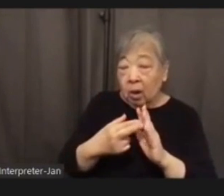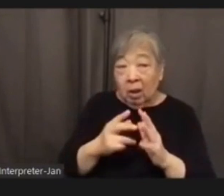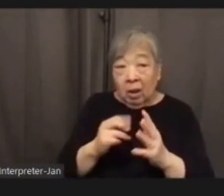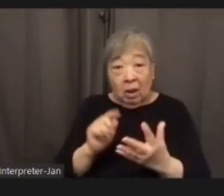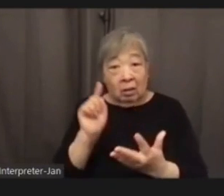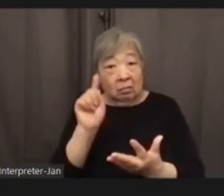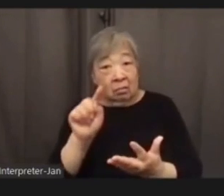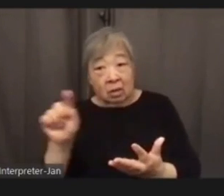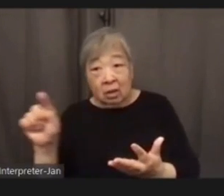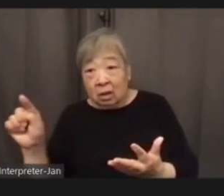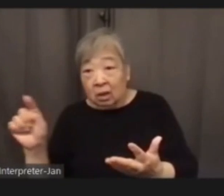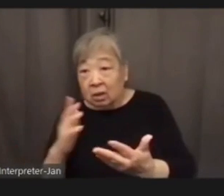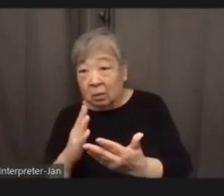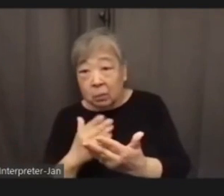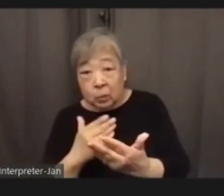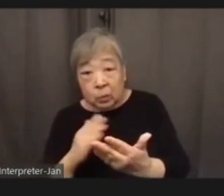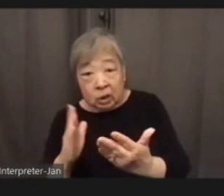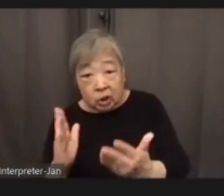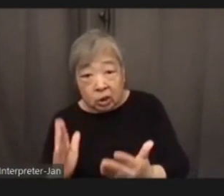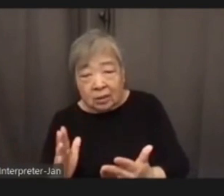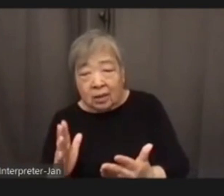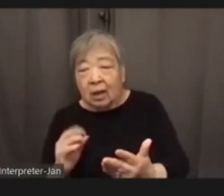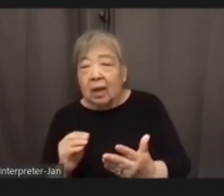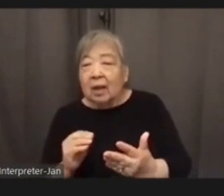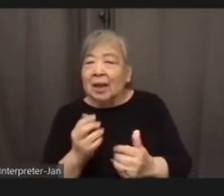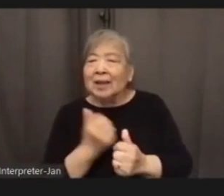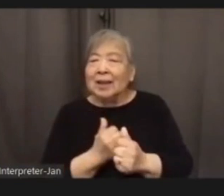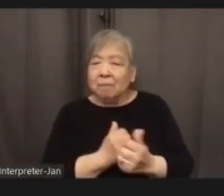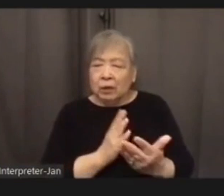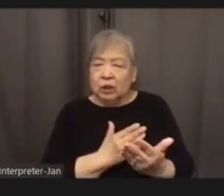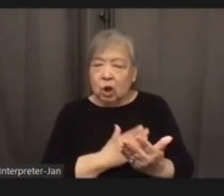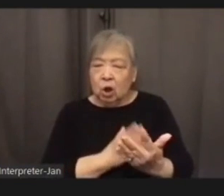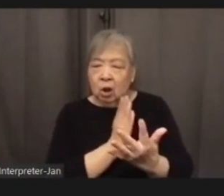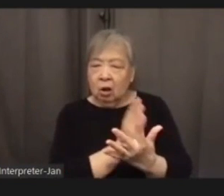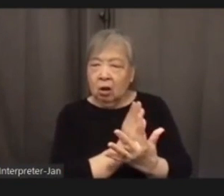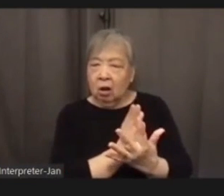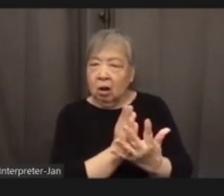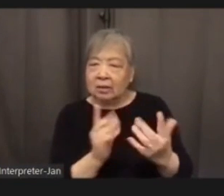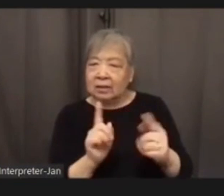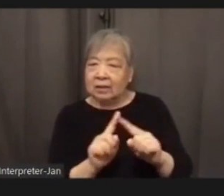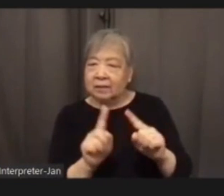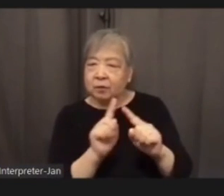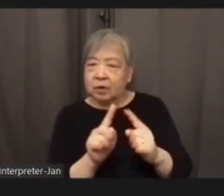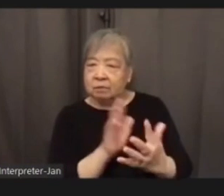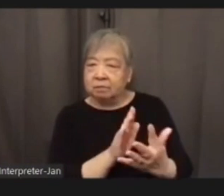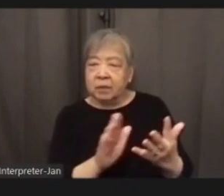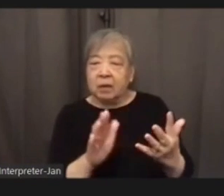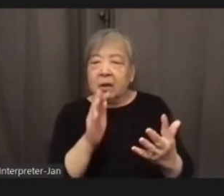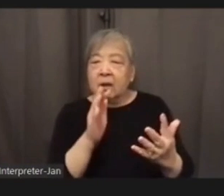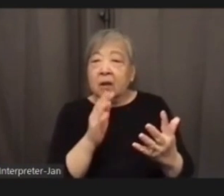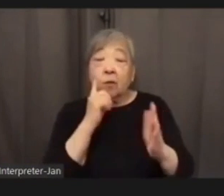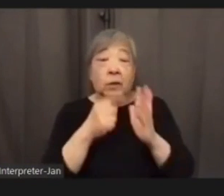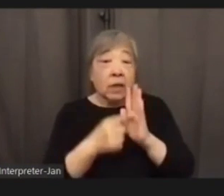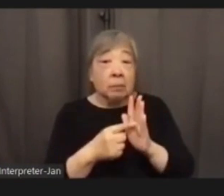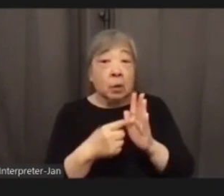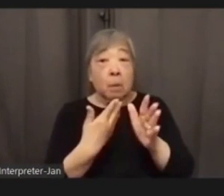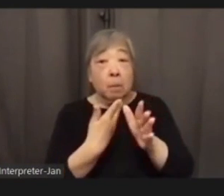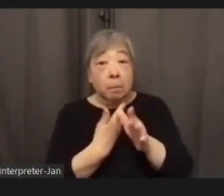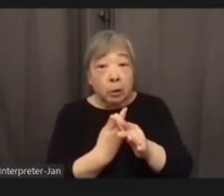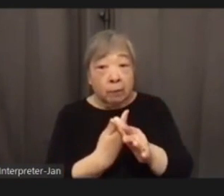musicians, and every song is very different, right? And but for Butterfly, for example, the